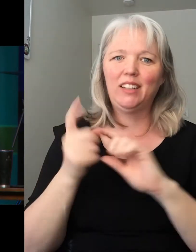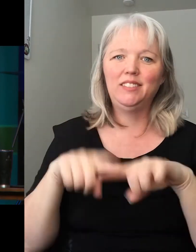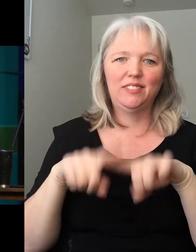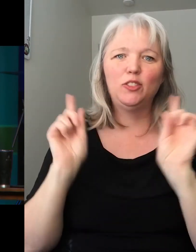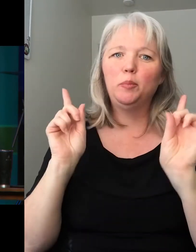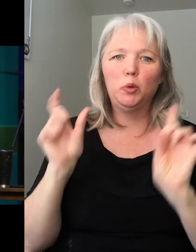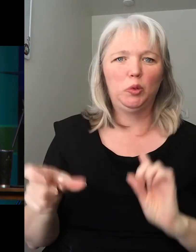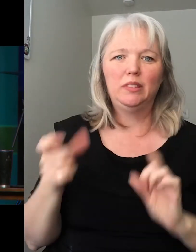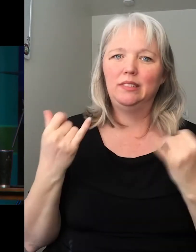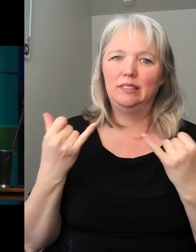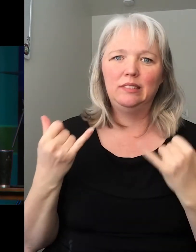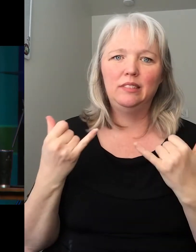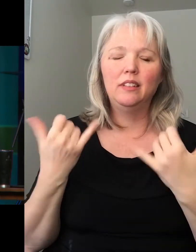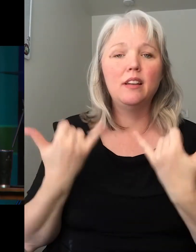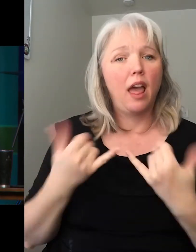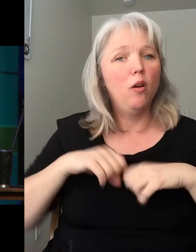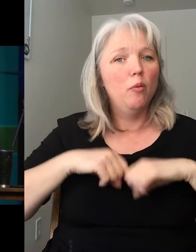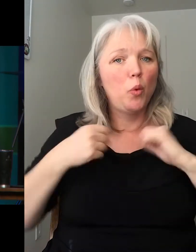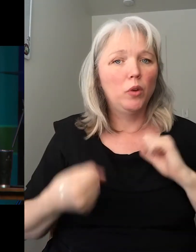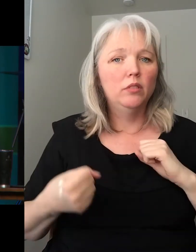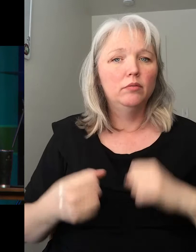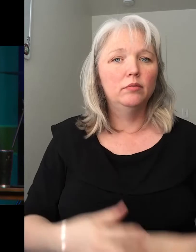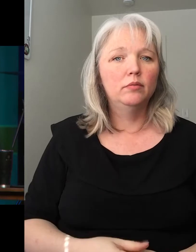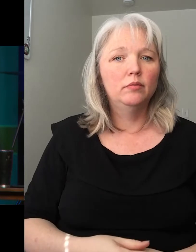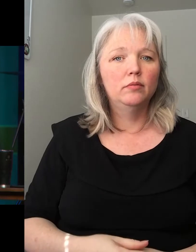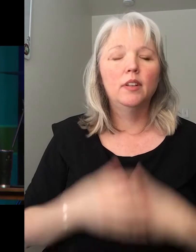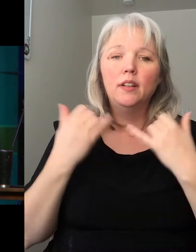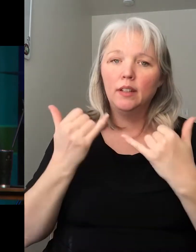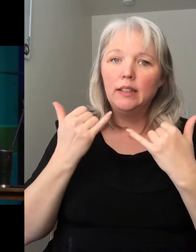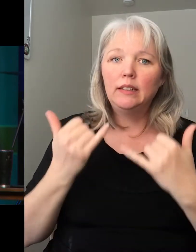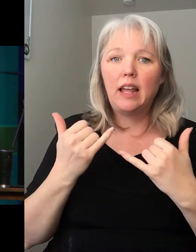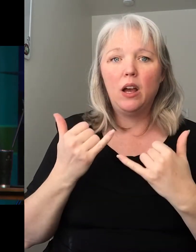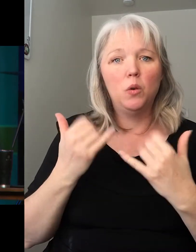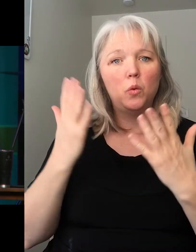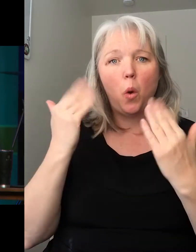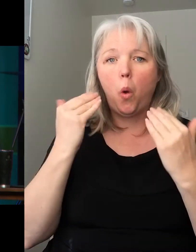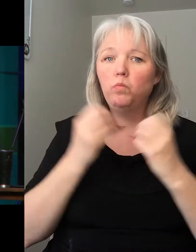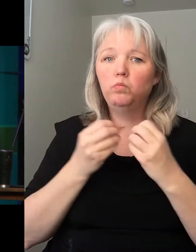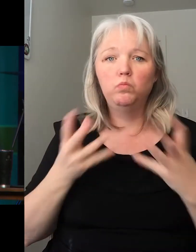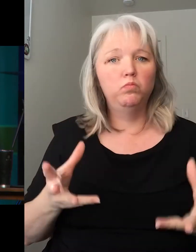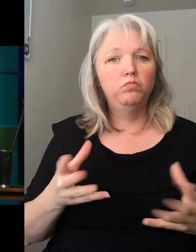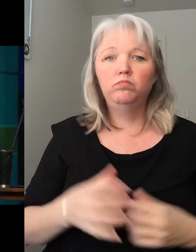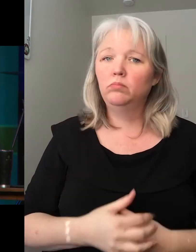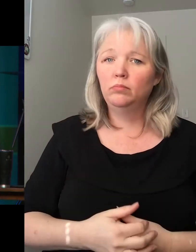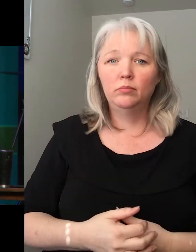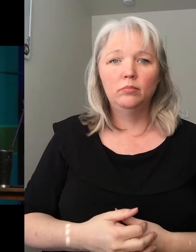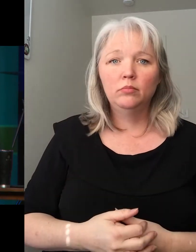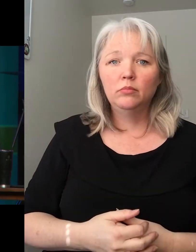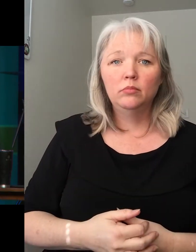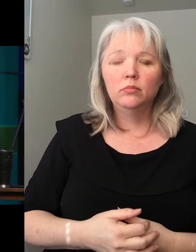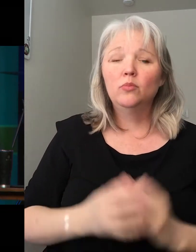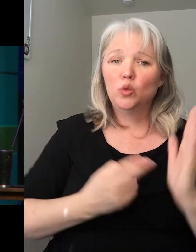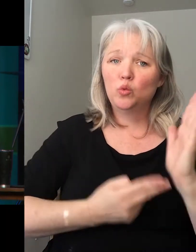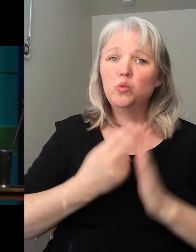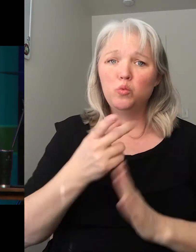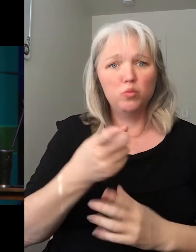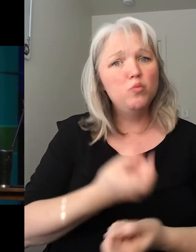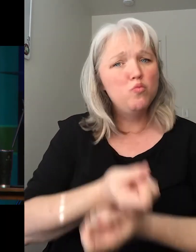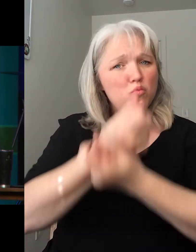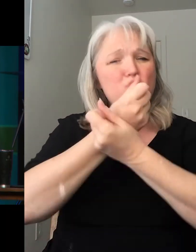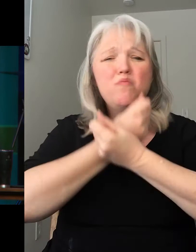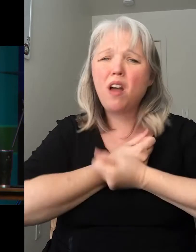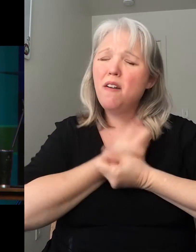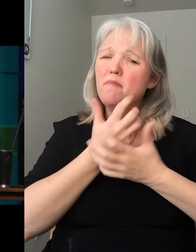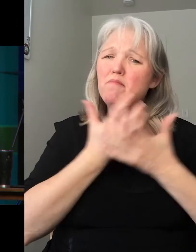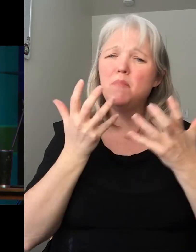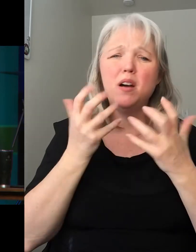used to be. They are now broken. They are now seemingly hopeless. And the truth is, you love